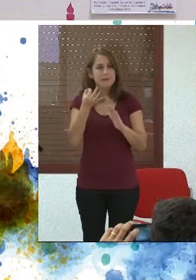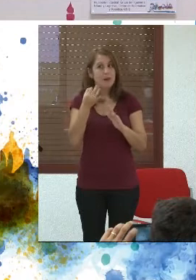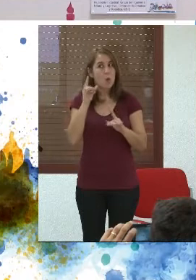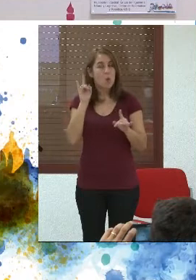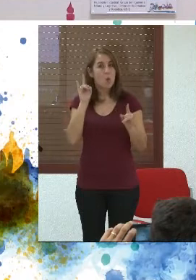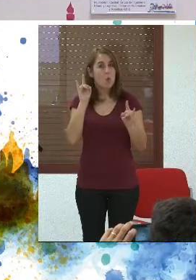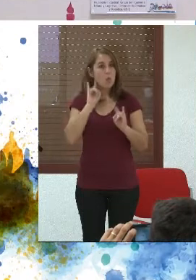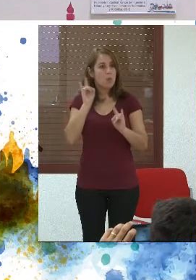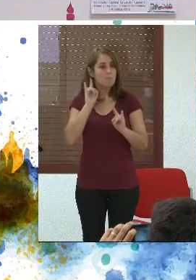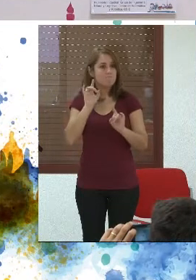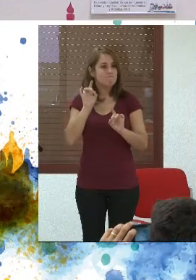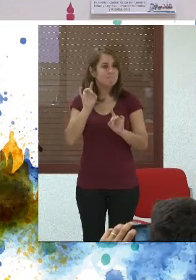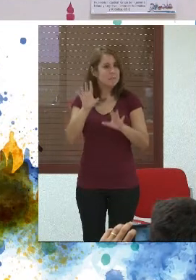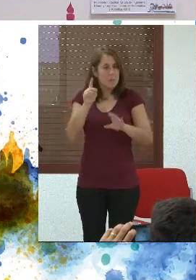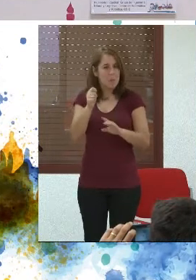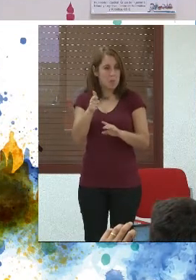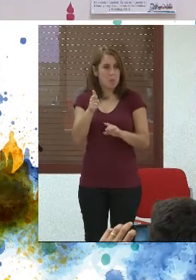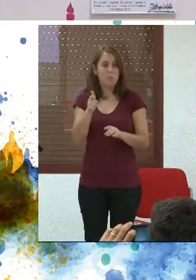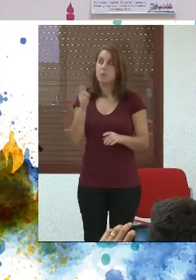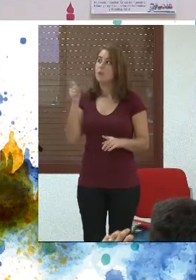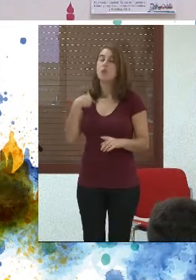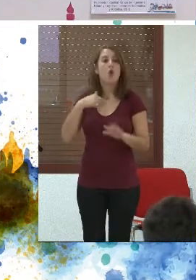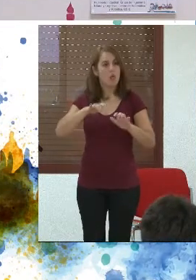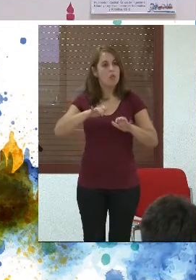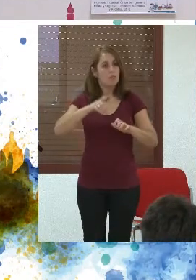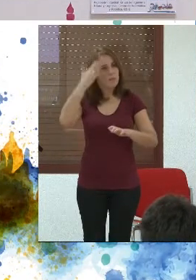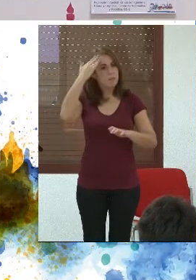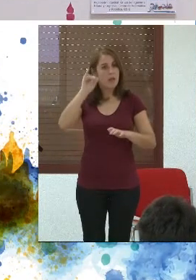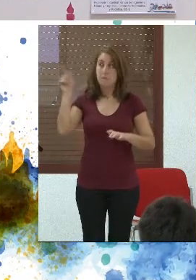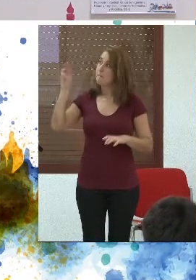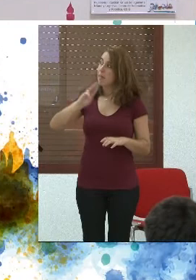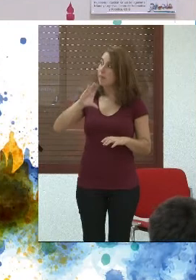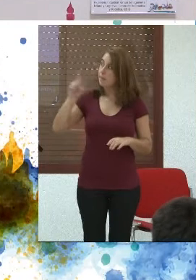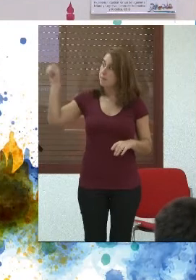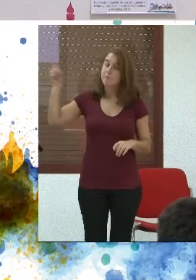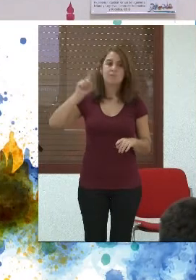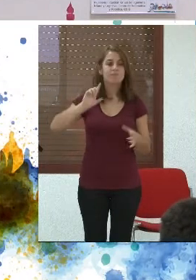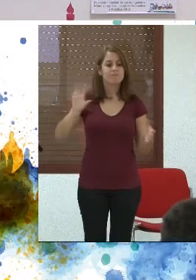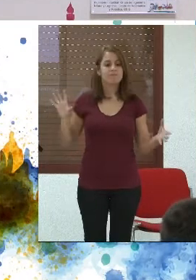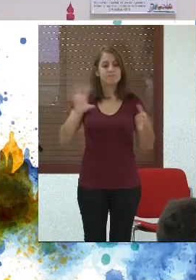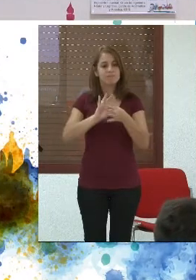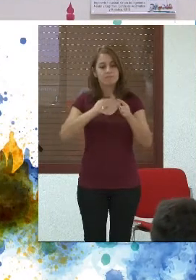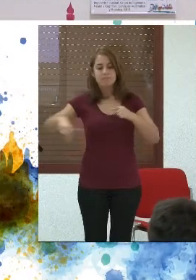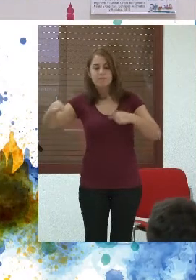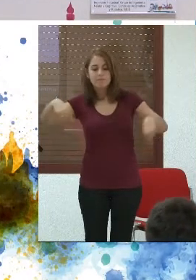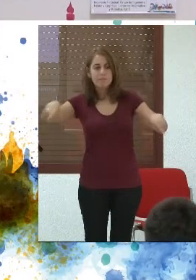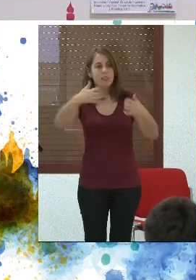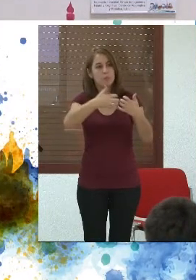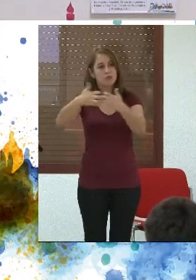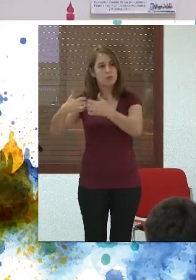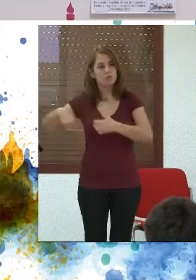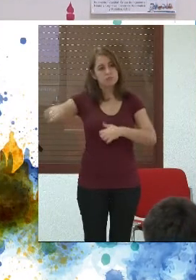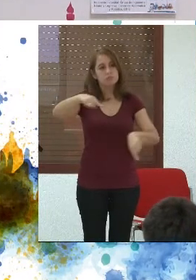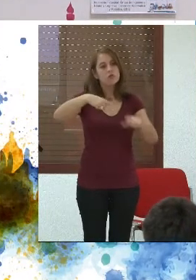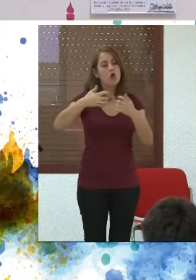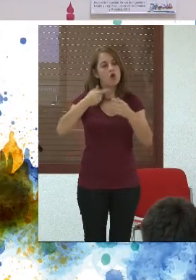has to be insensitive to noise. We have a main computer, which we see here, this PC, which is connected to different devices,